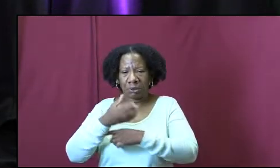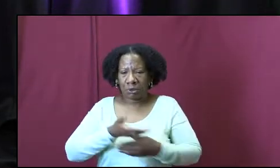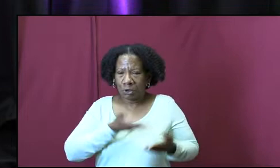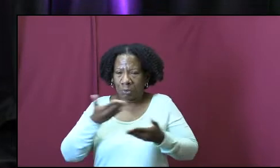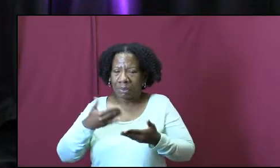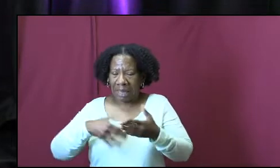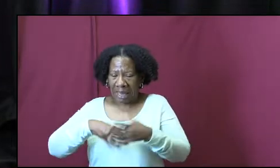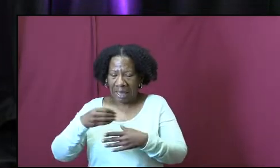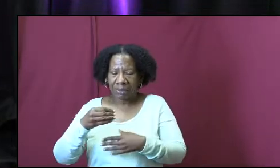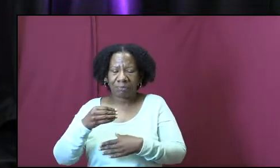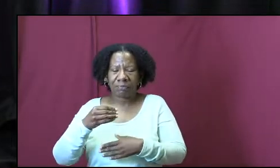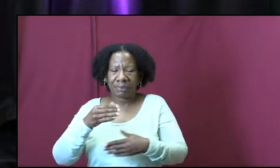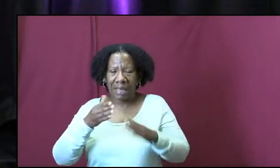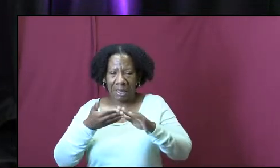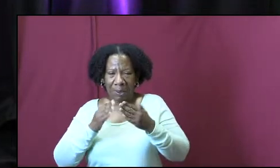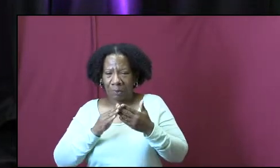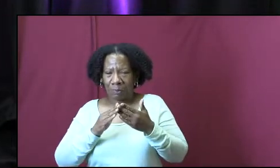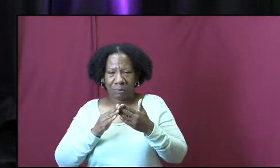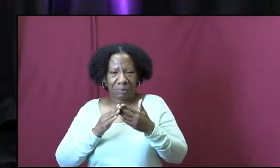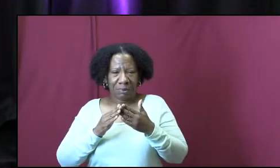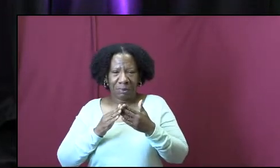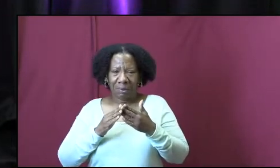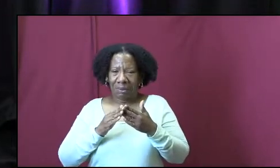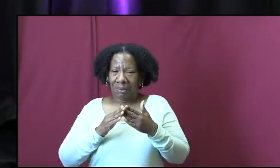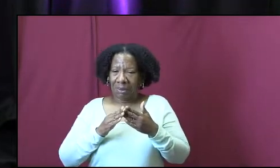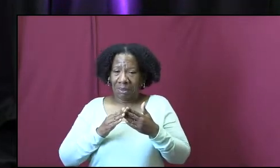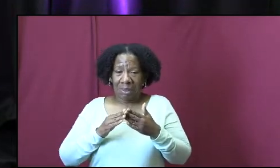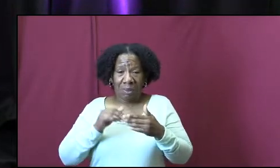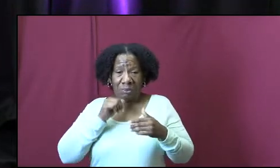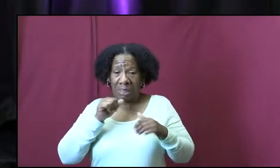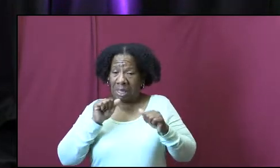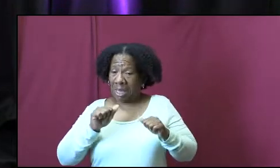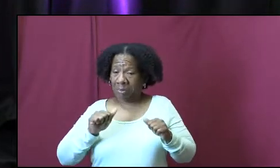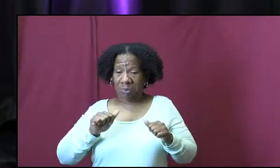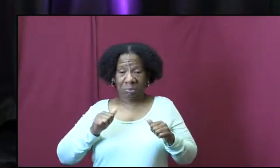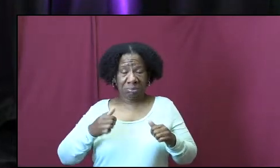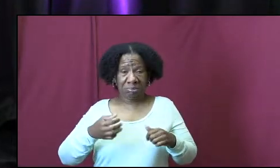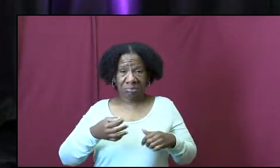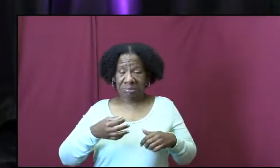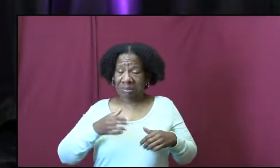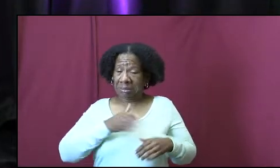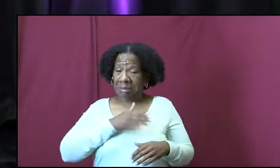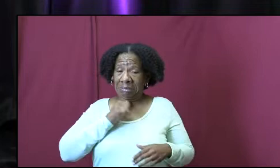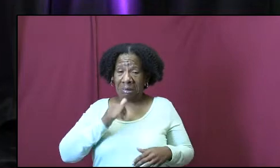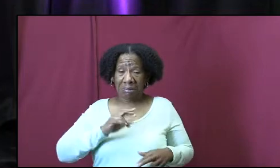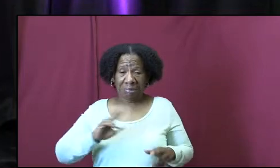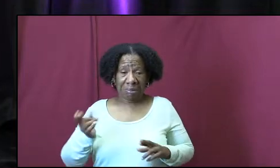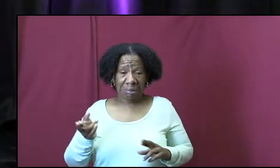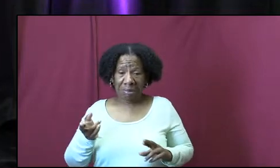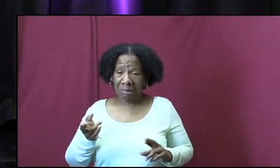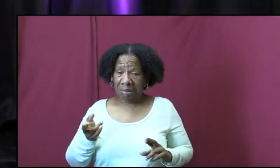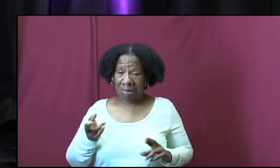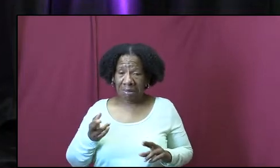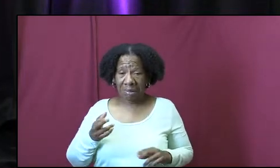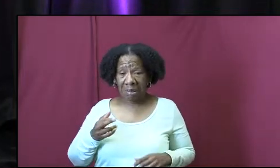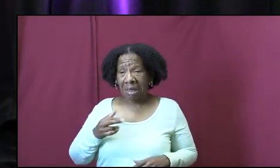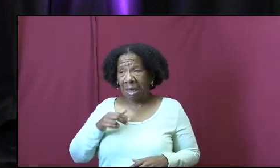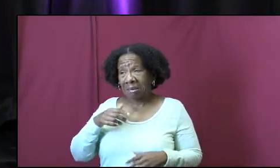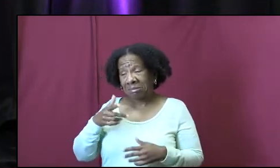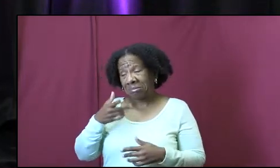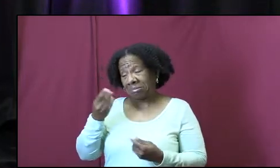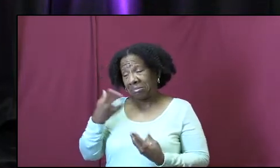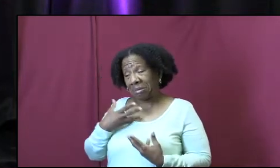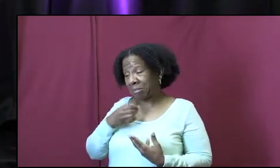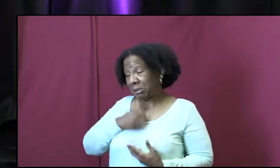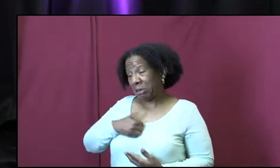so I'm not going to be able to do my solo. And she said, oh, Alan, I'm so sorry to hear about that. I said, yes, ma'am, I'm sorry too. So